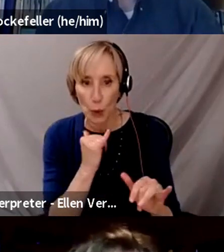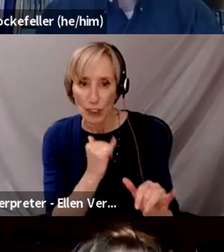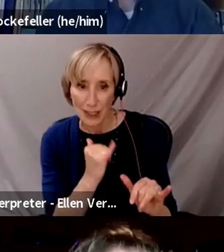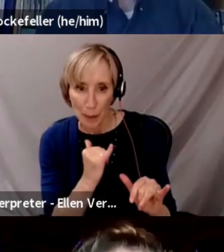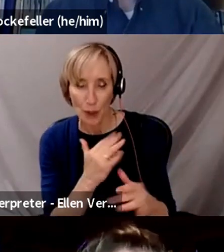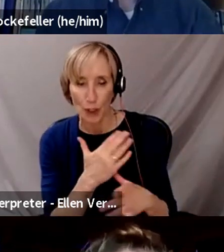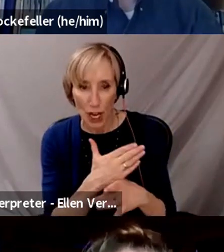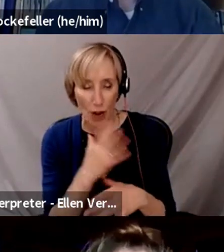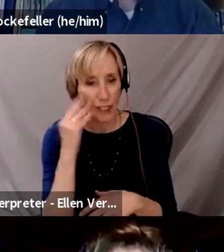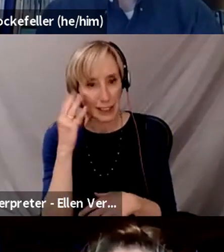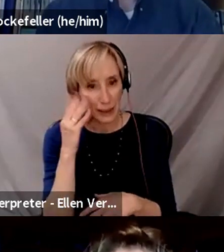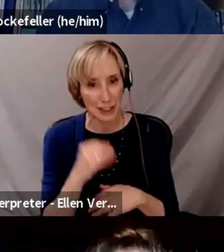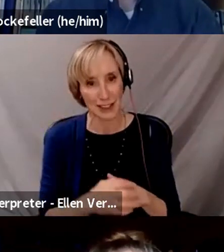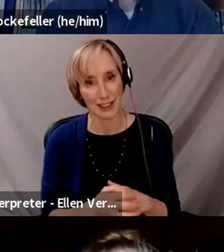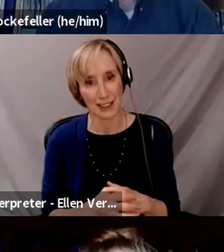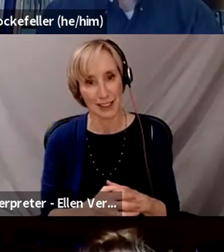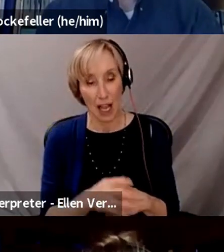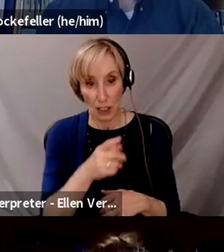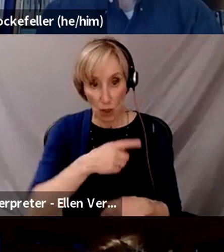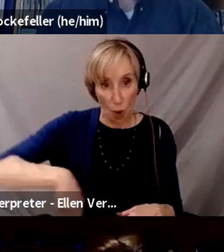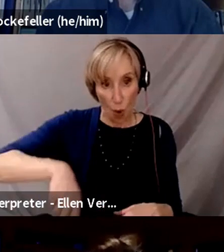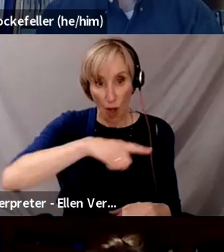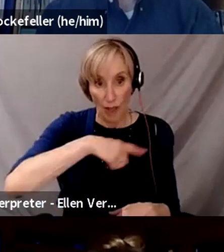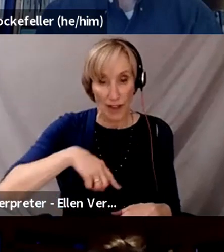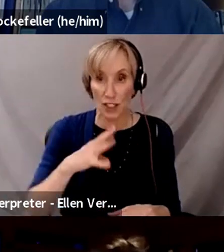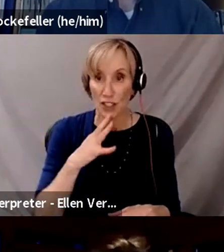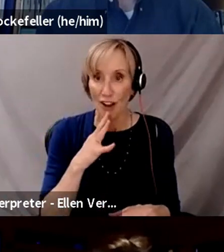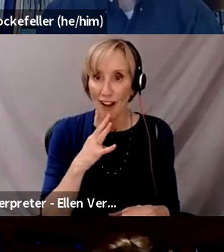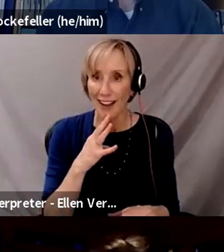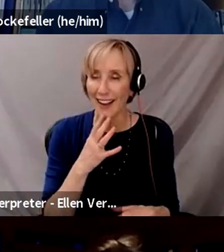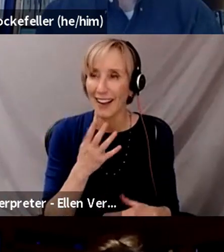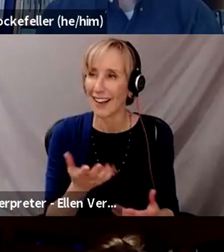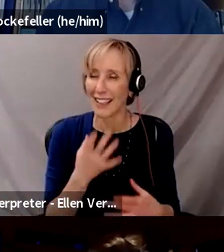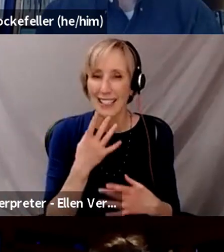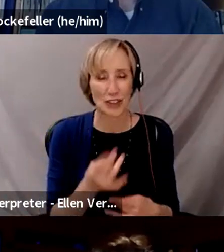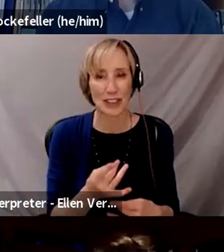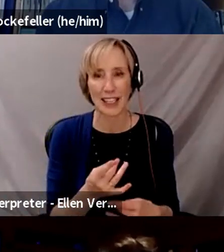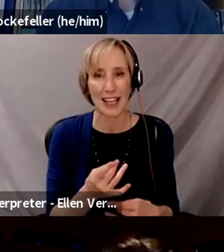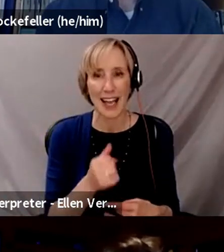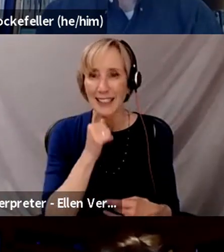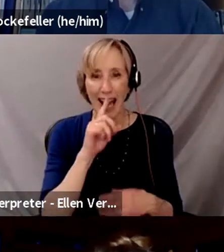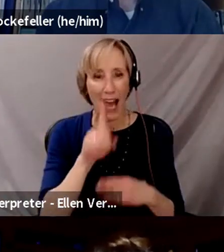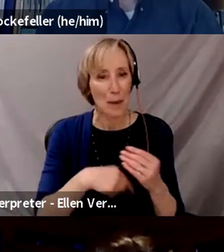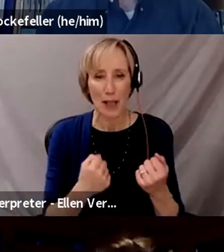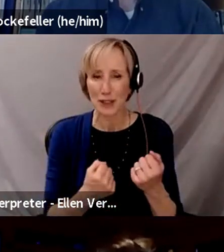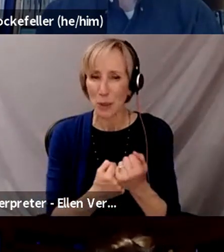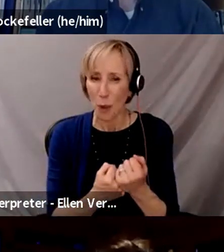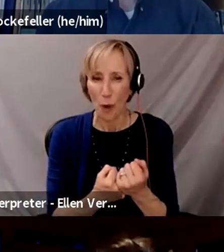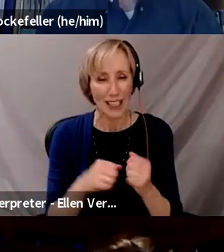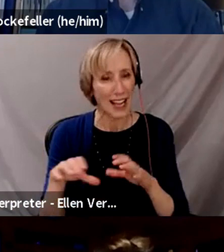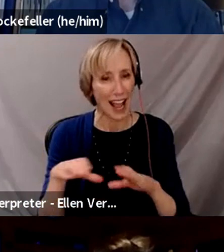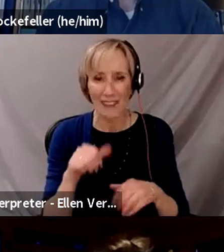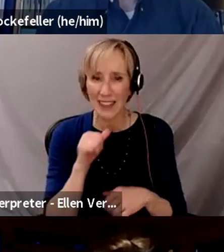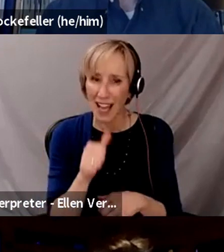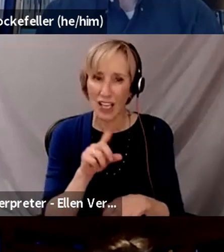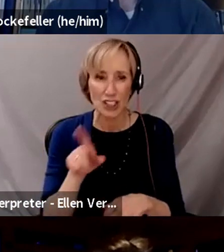right now as we're all talking is that it's not even like necessarily about supporting actively, and it's much